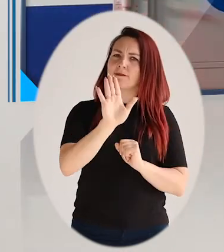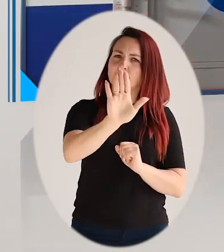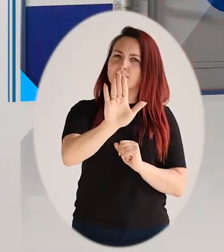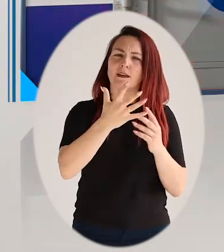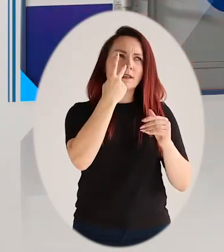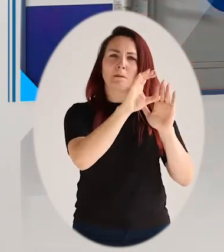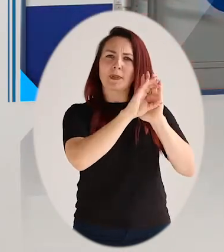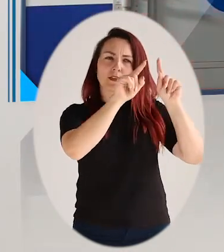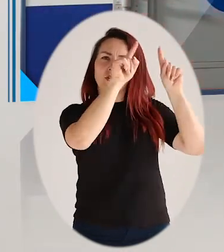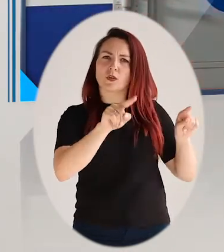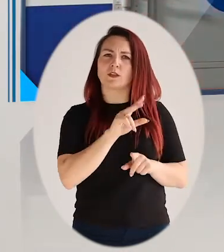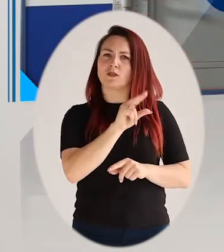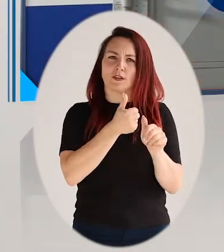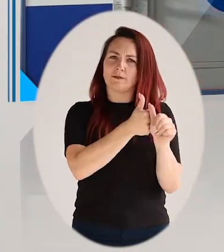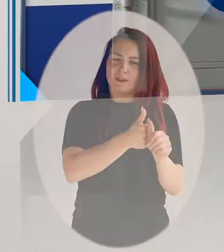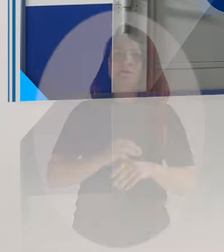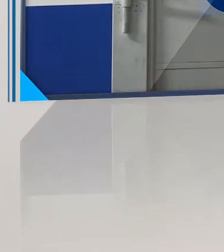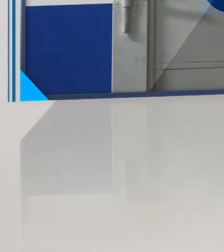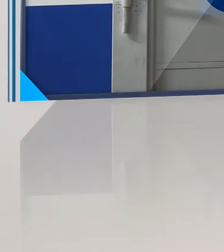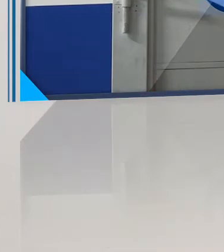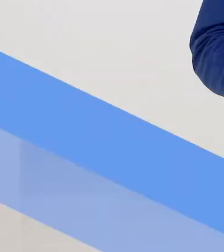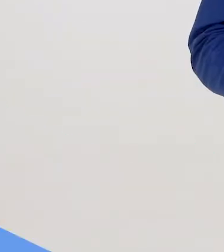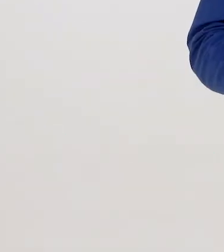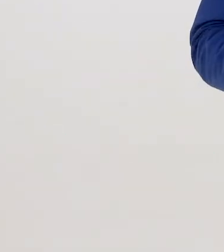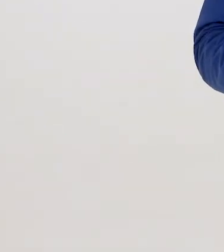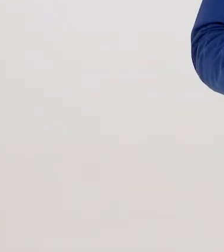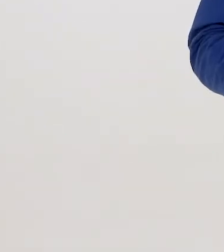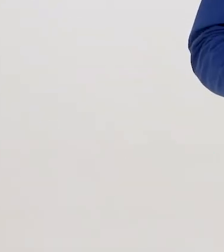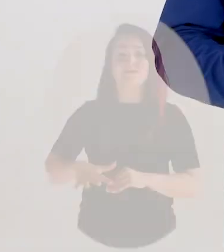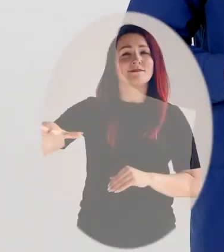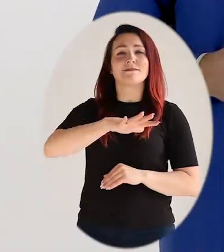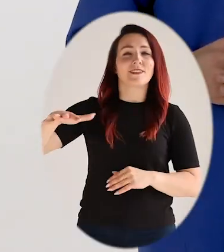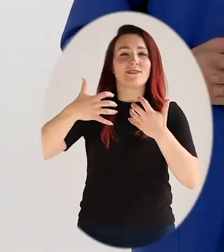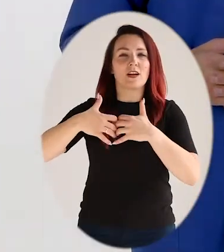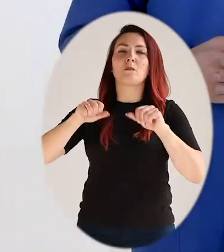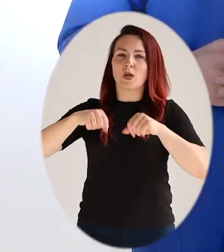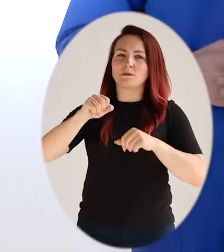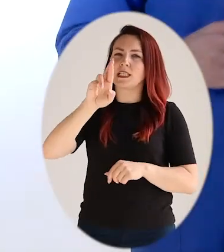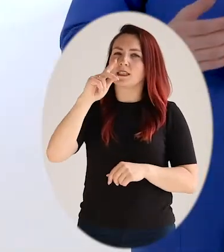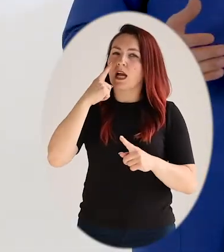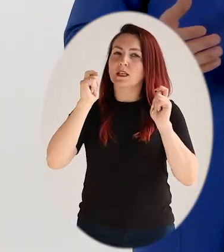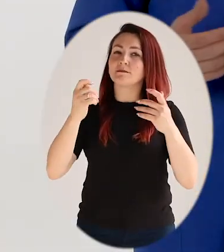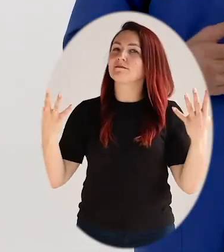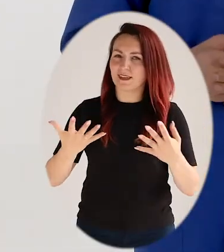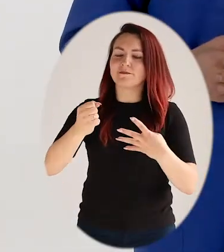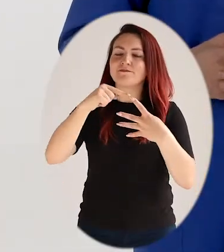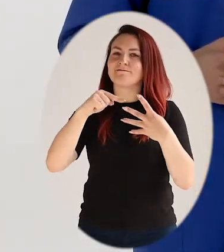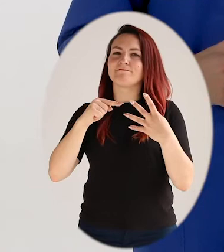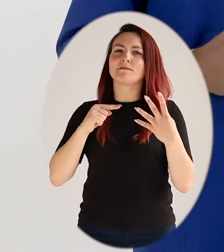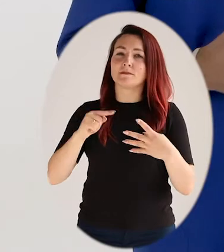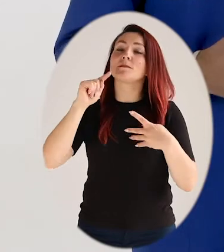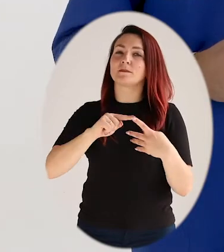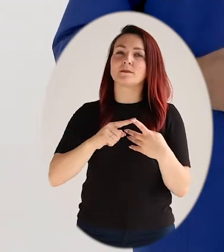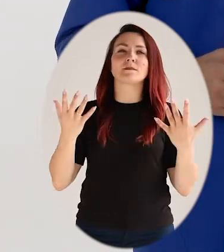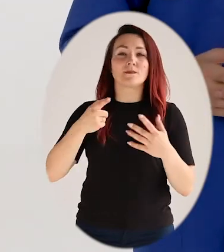safety signs indicating hazardous areas. The main hazardous risks in labor safety and health protection at